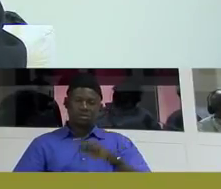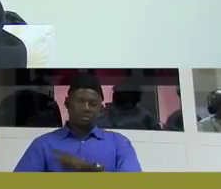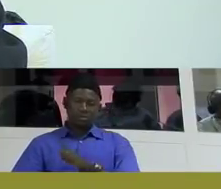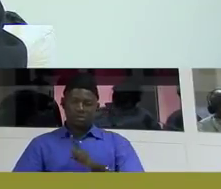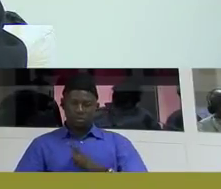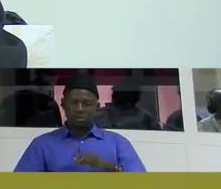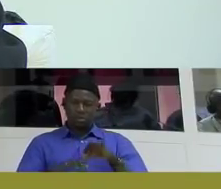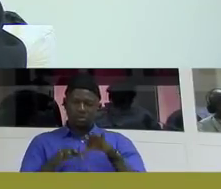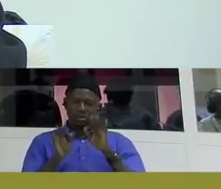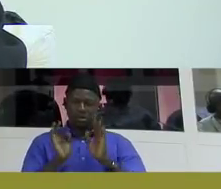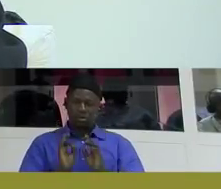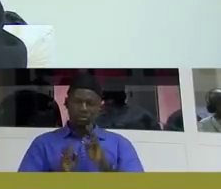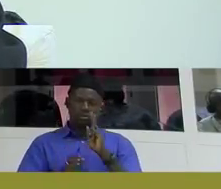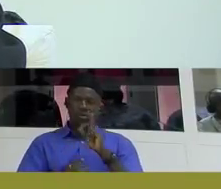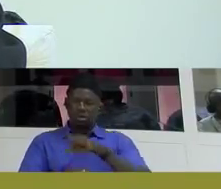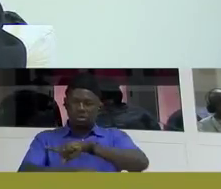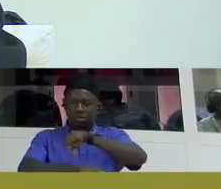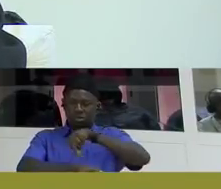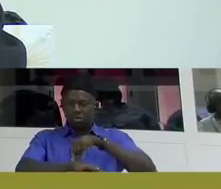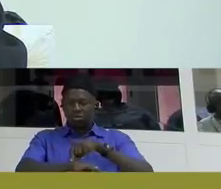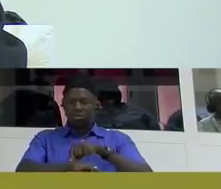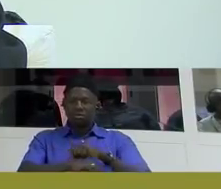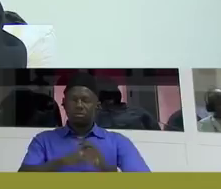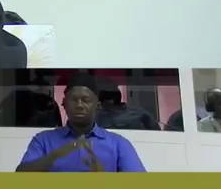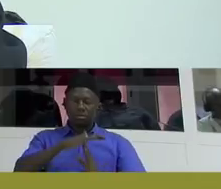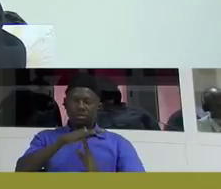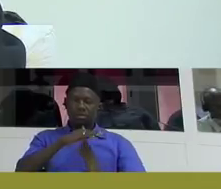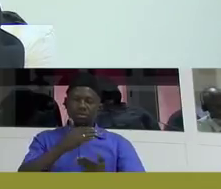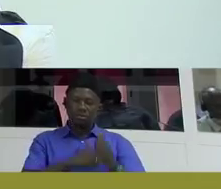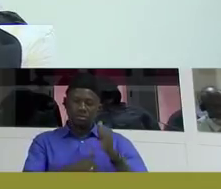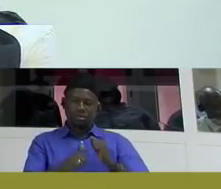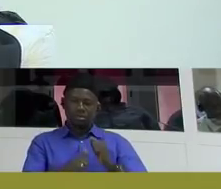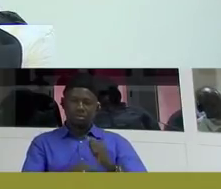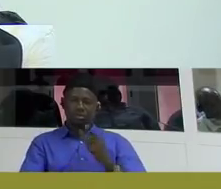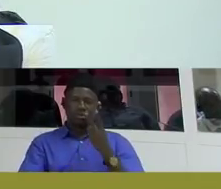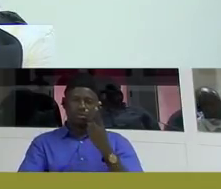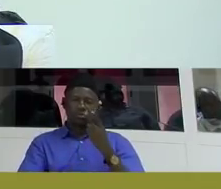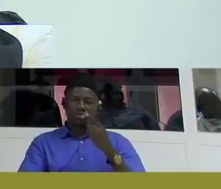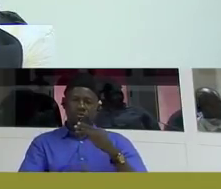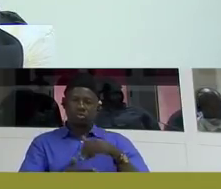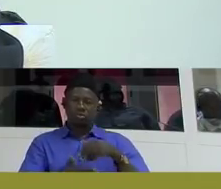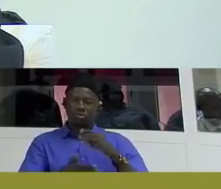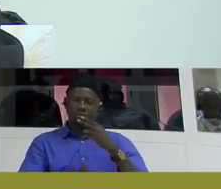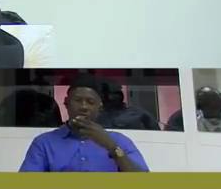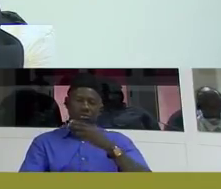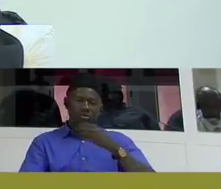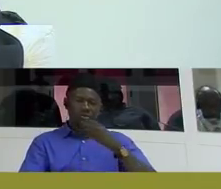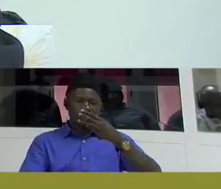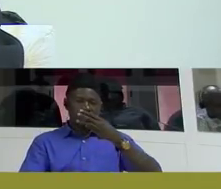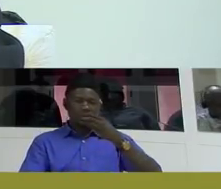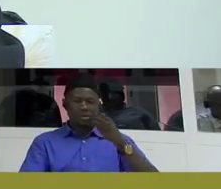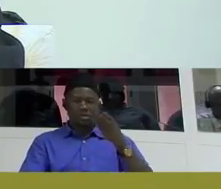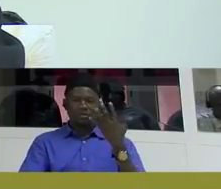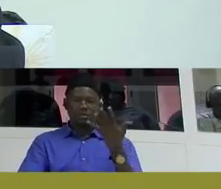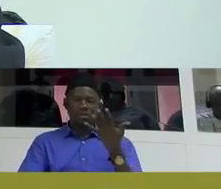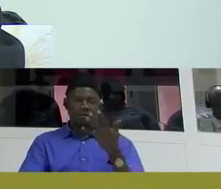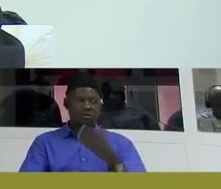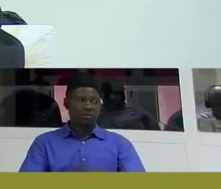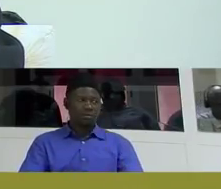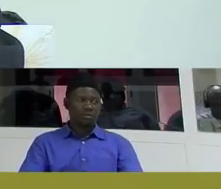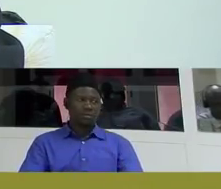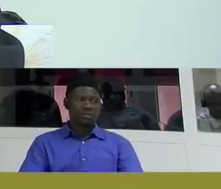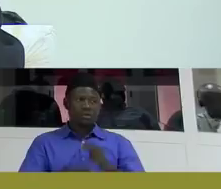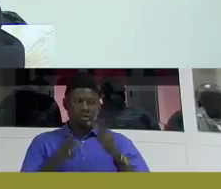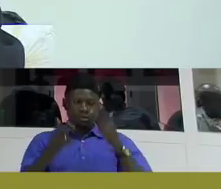and come back at 2:35. Counsel, I would consult you or talk to